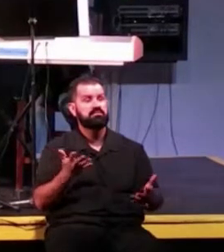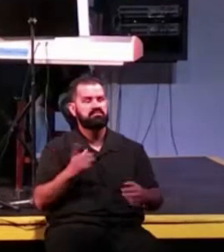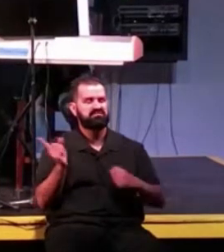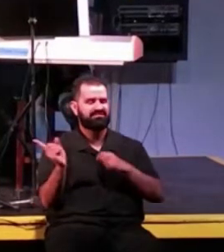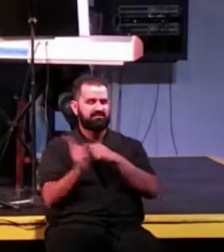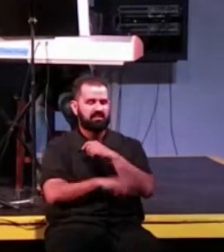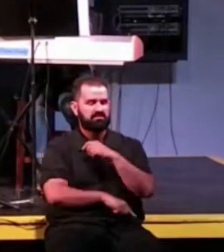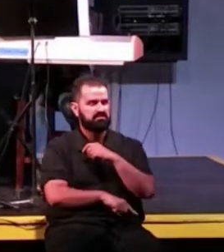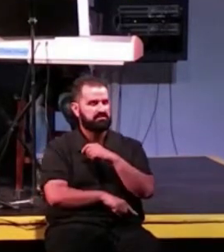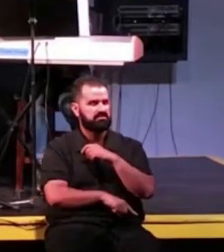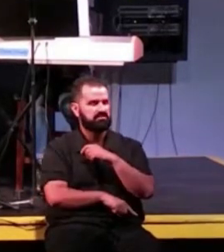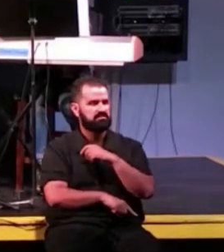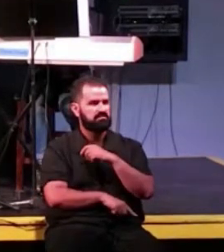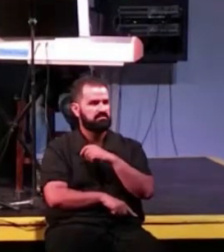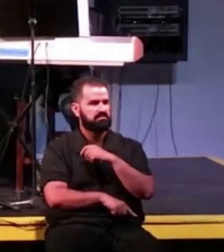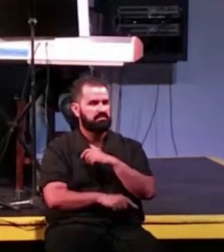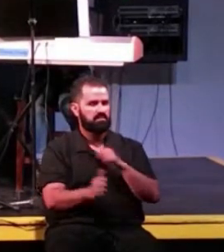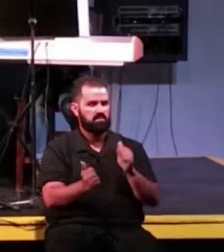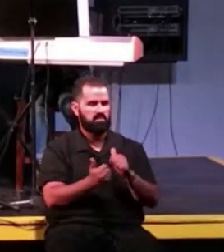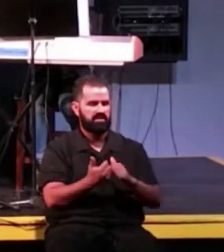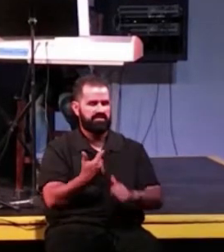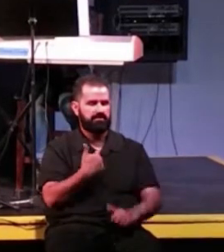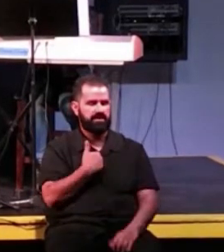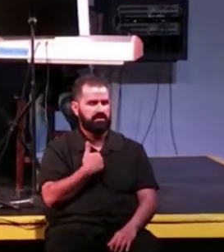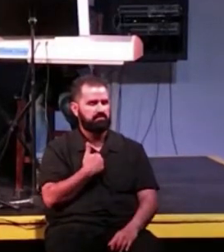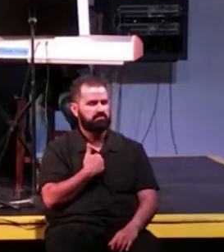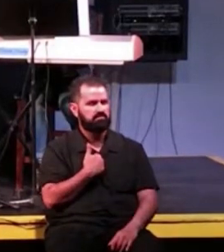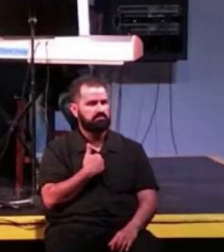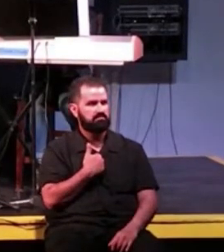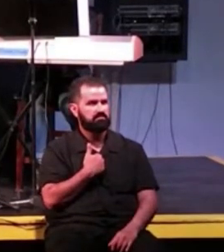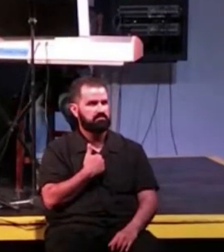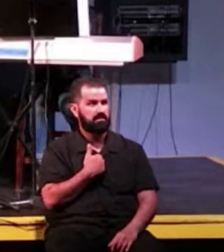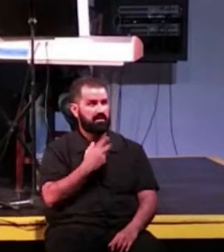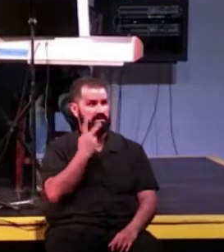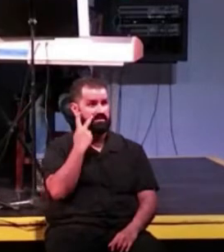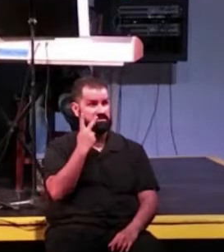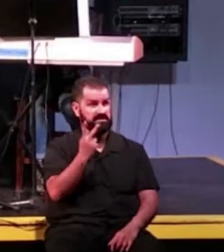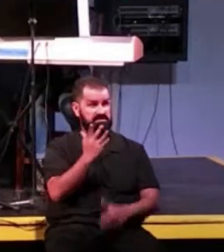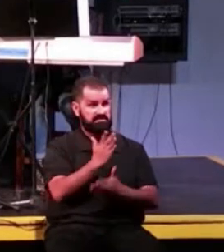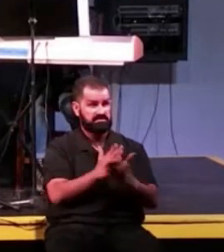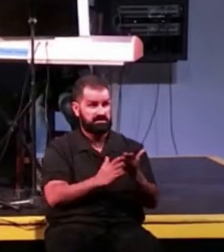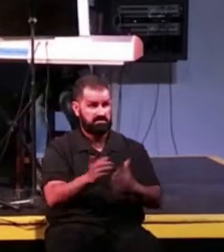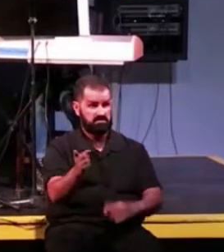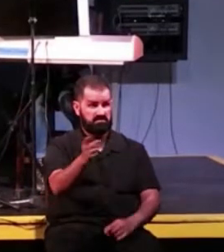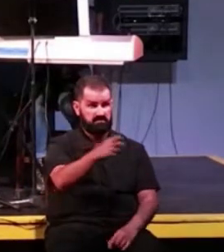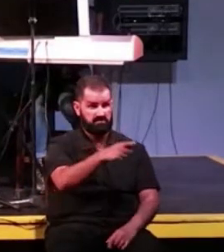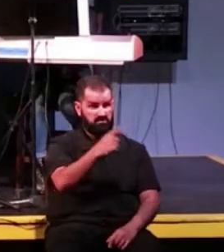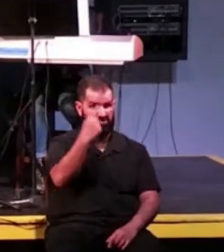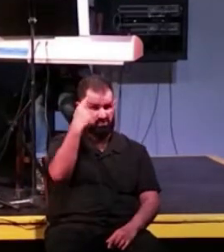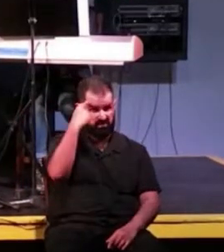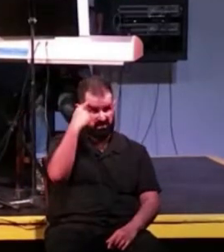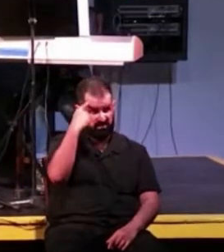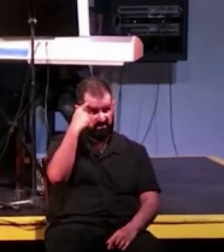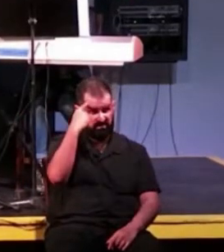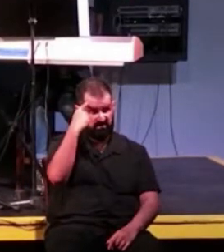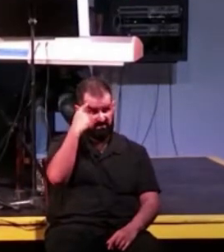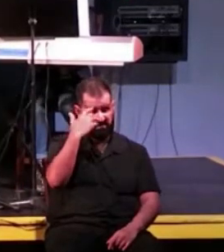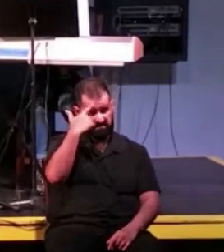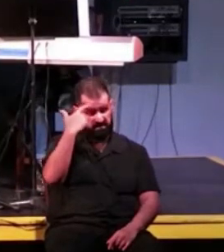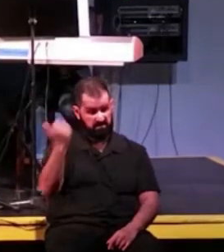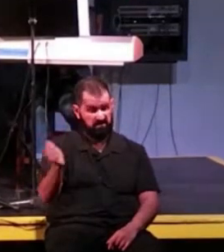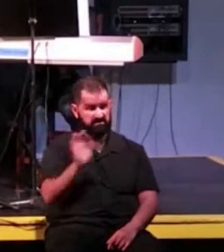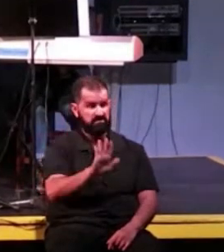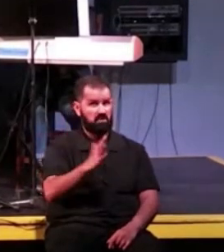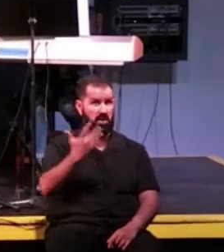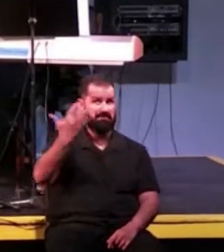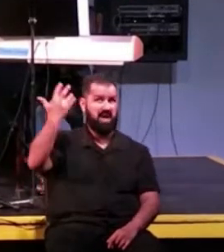dealt with me. See, some of you think because of your